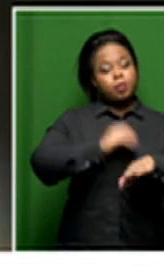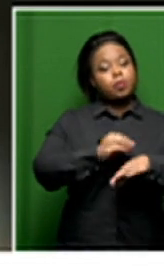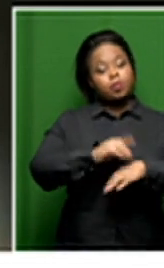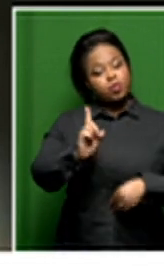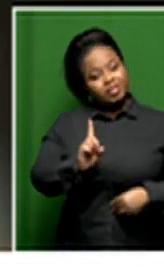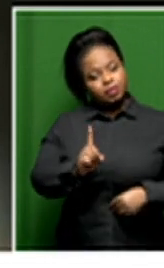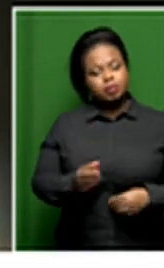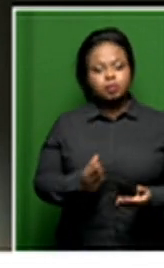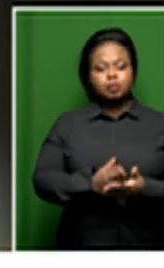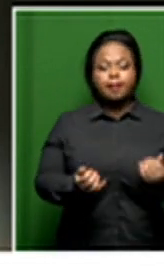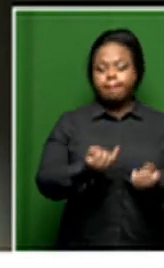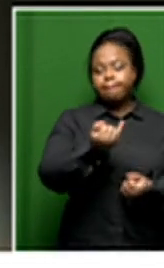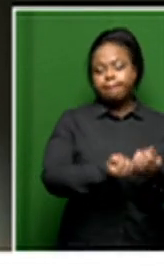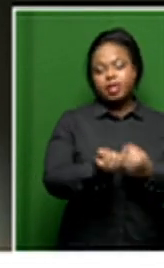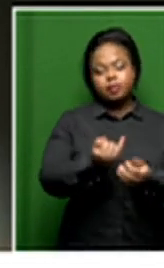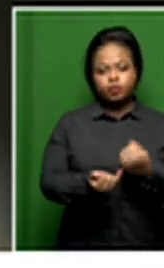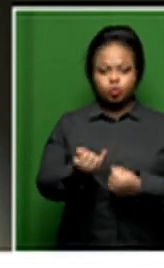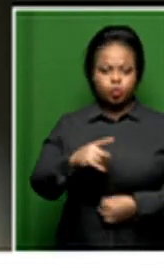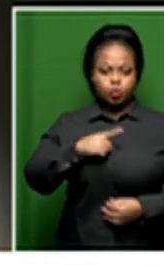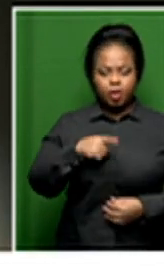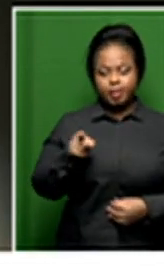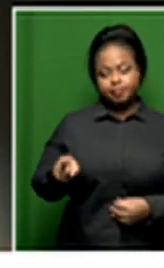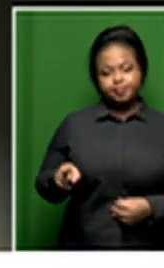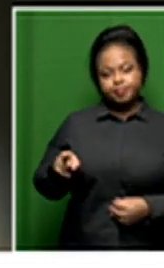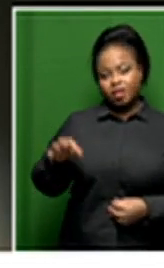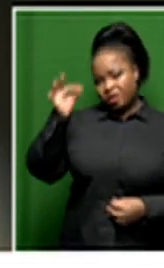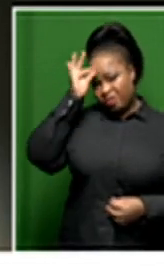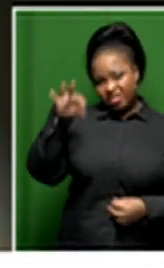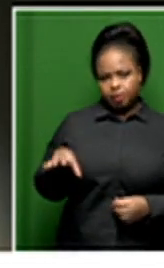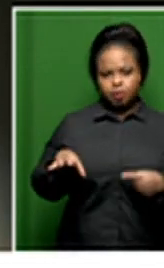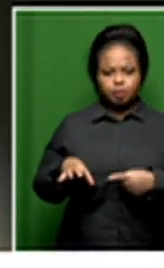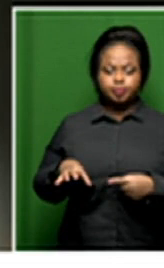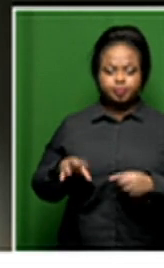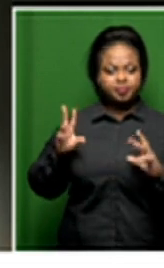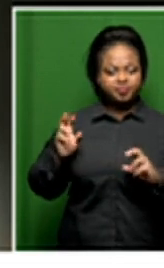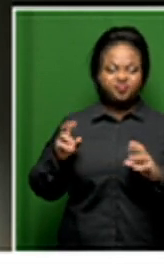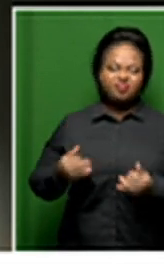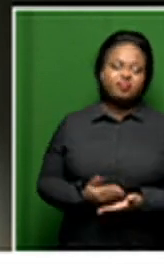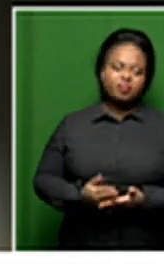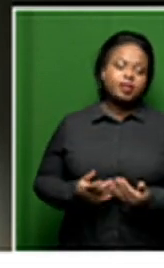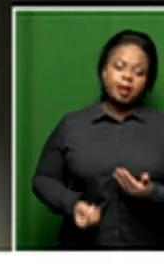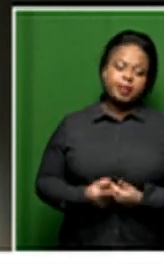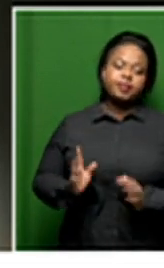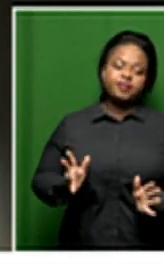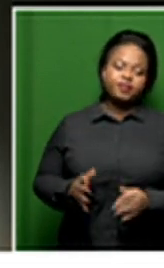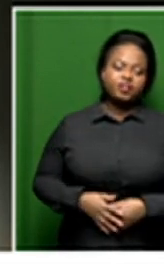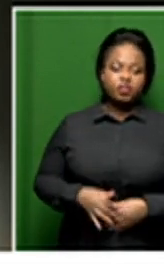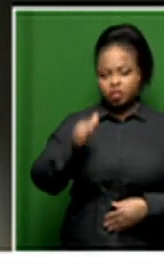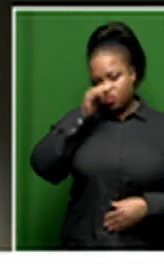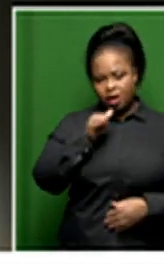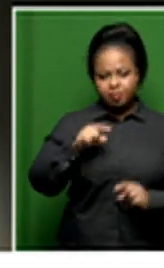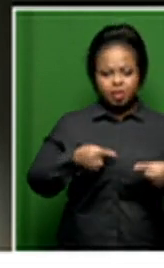certain individuals. The issue with the police, steps have been taken, both with crimes